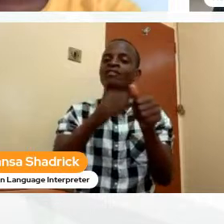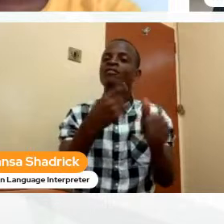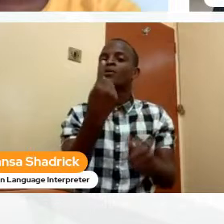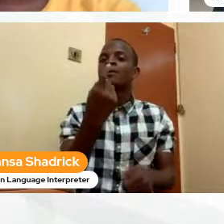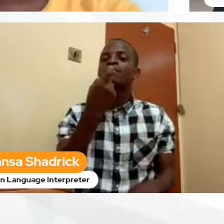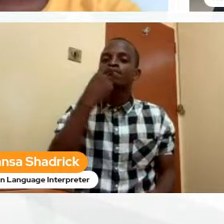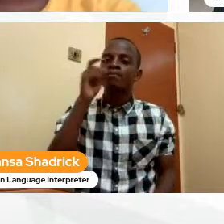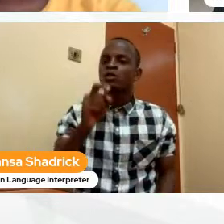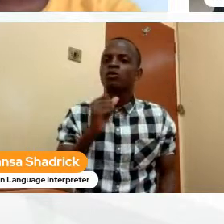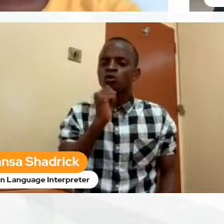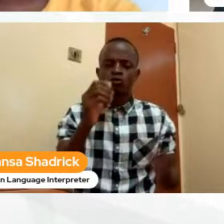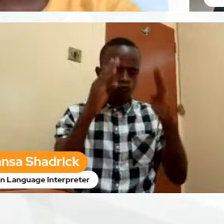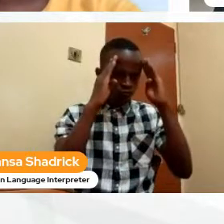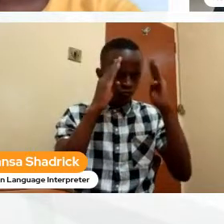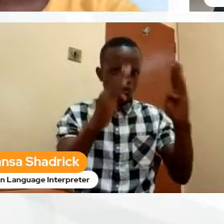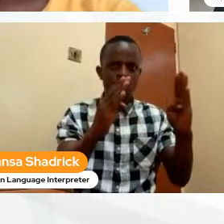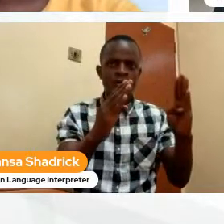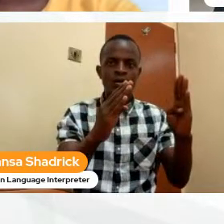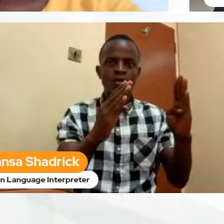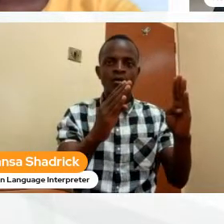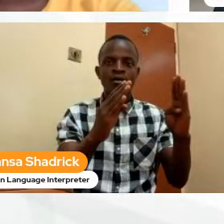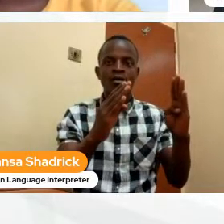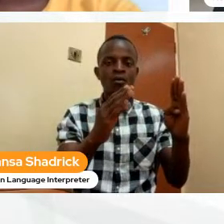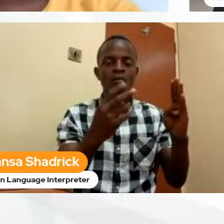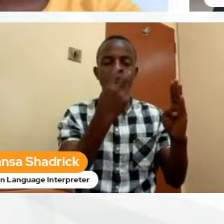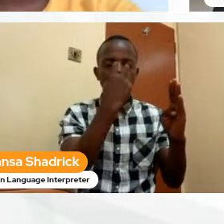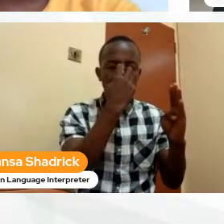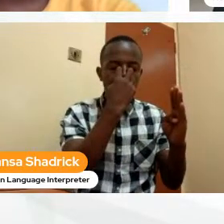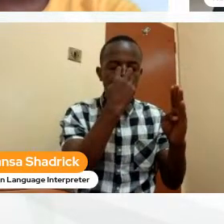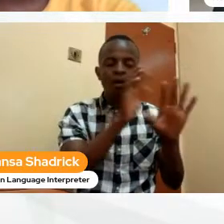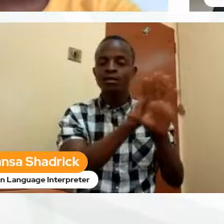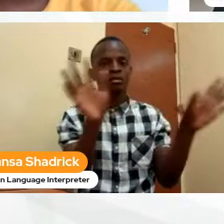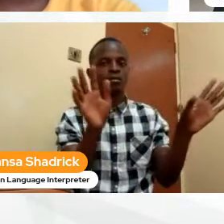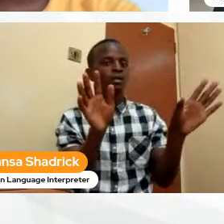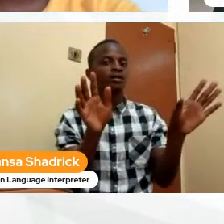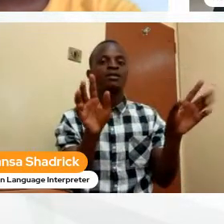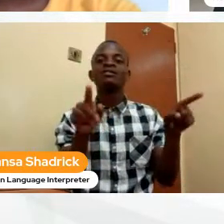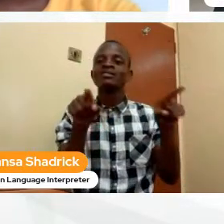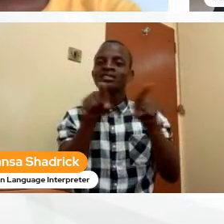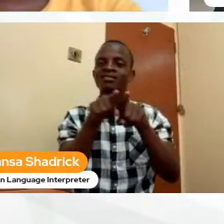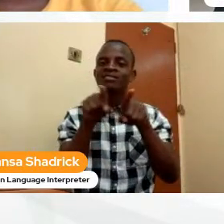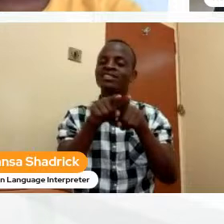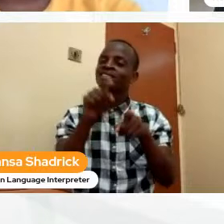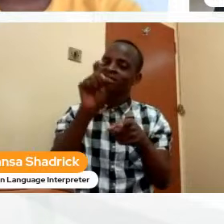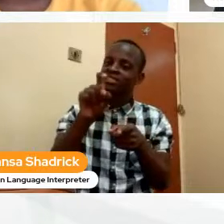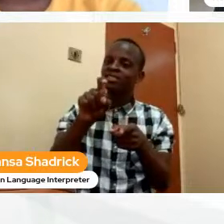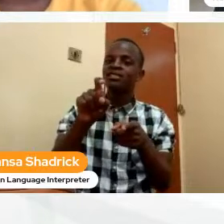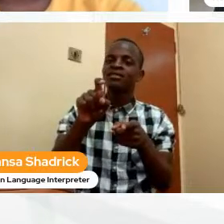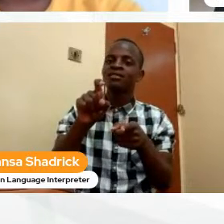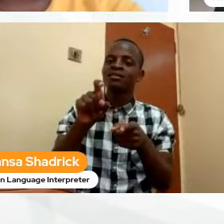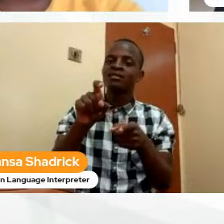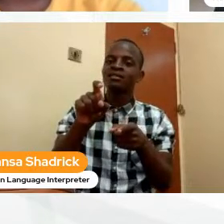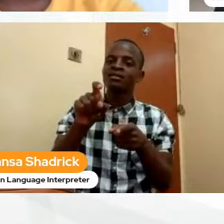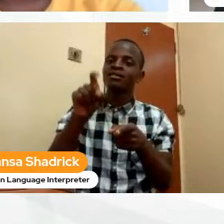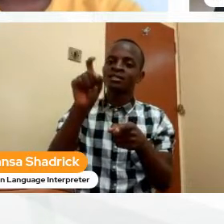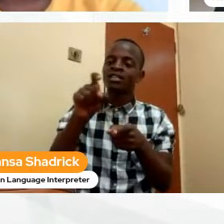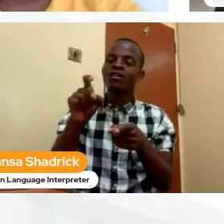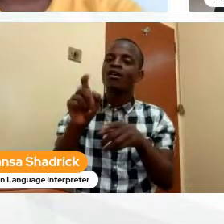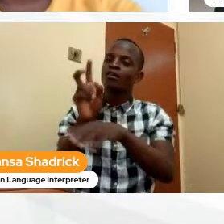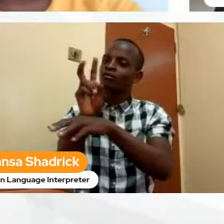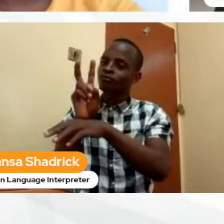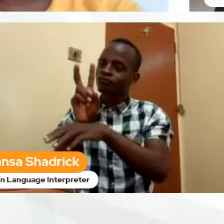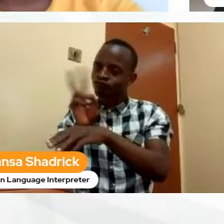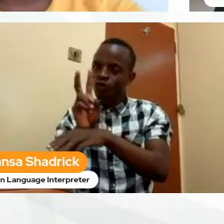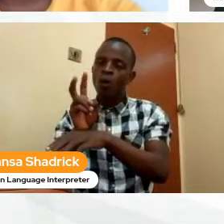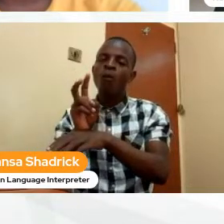not just going to focus maybe on just the blind people, but also maybe we need a magazine that's going to also be in audio, just to